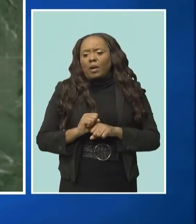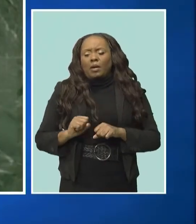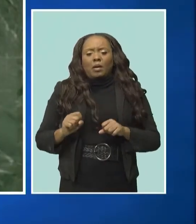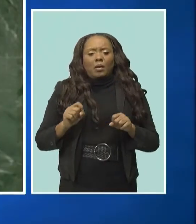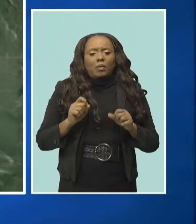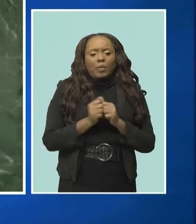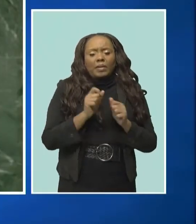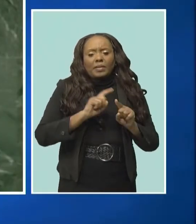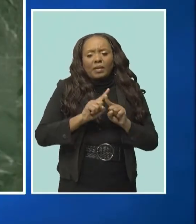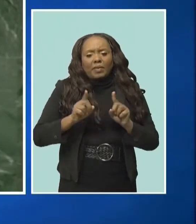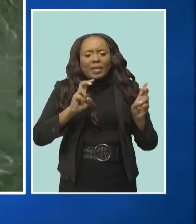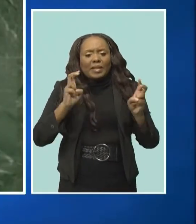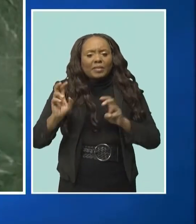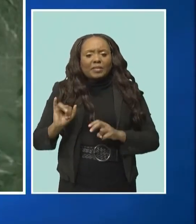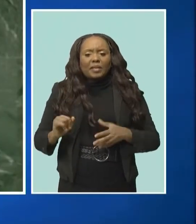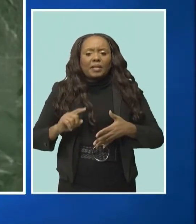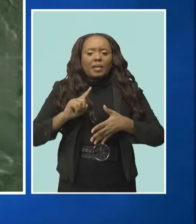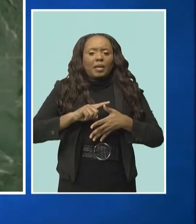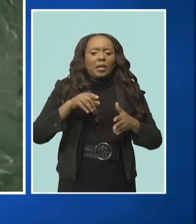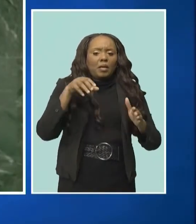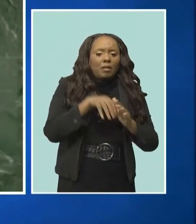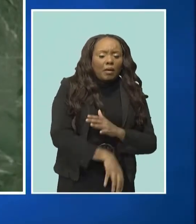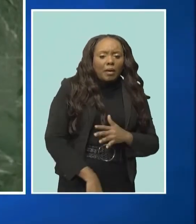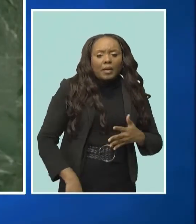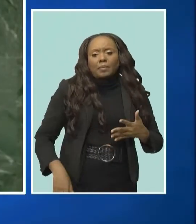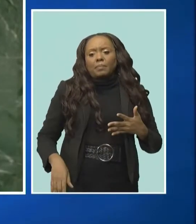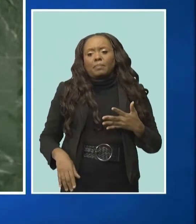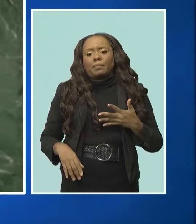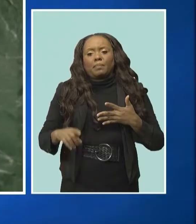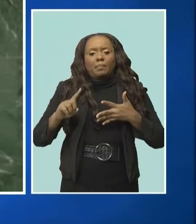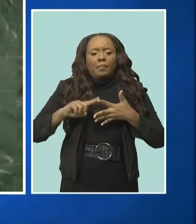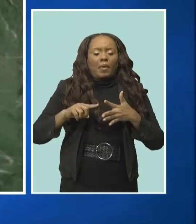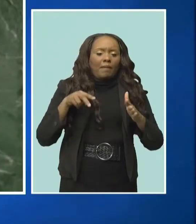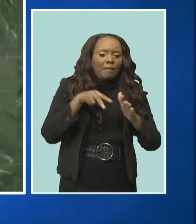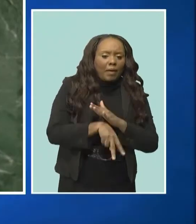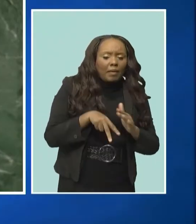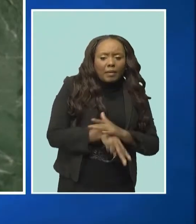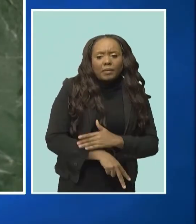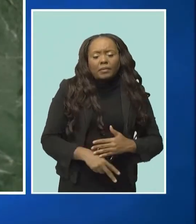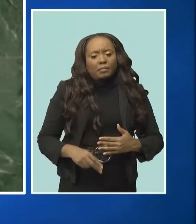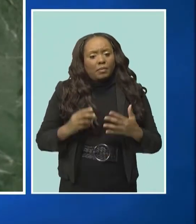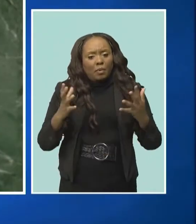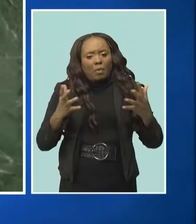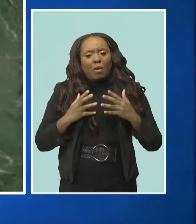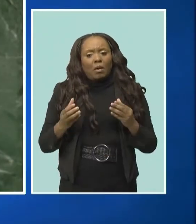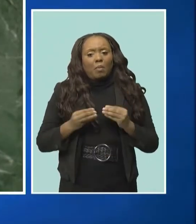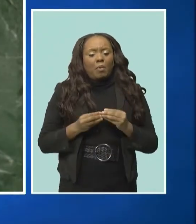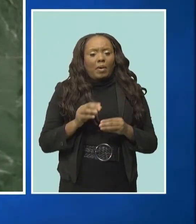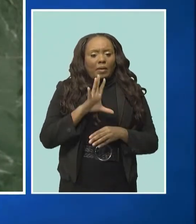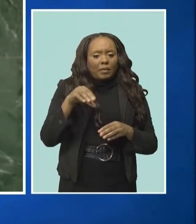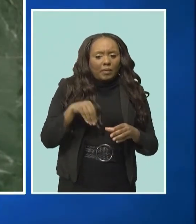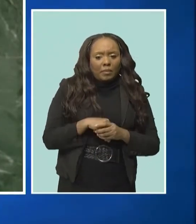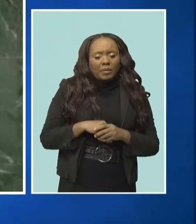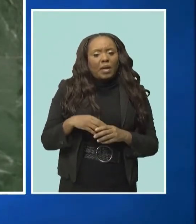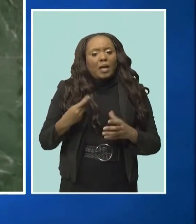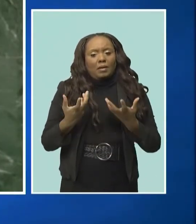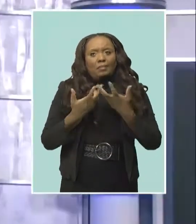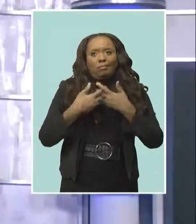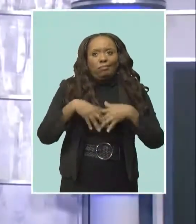violence, including prevention and reduction in crime, to foster social inclusion and to promote